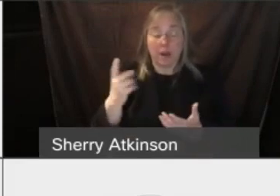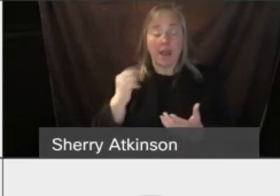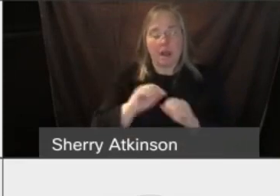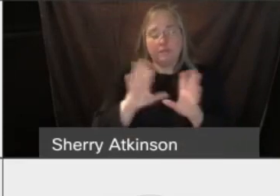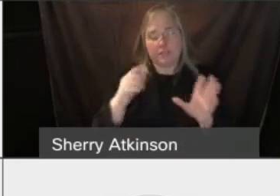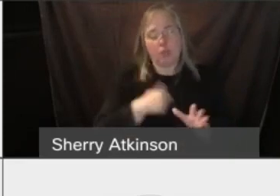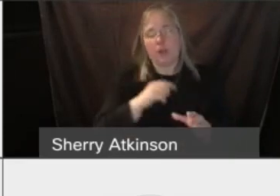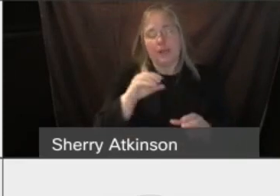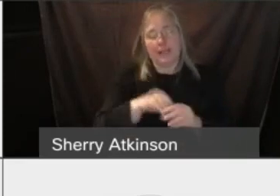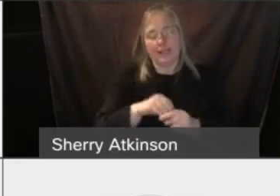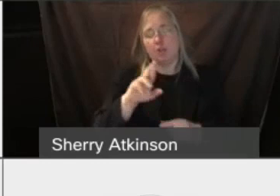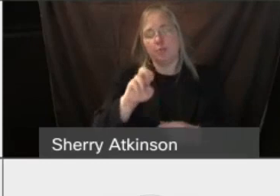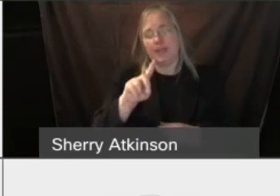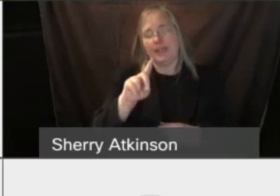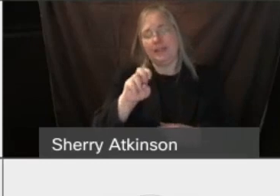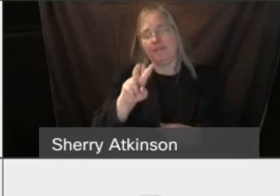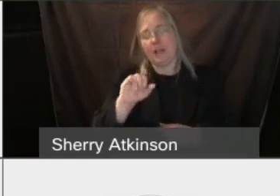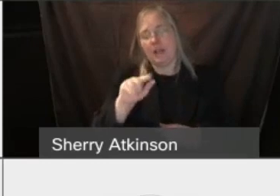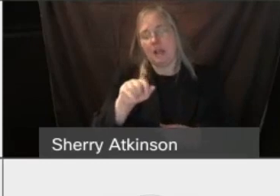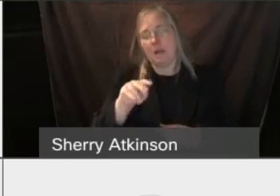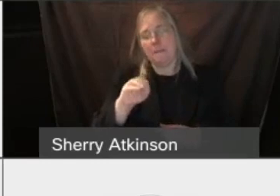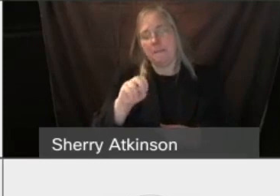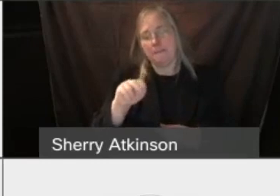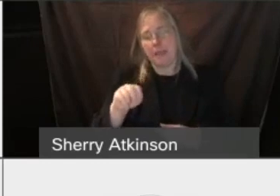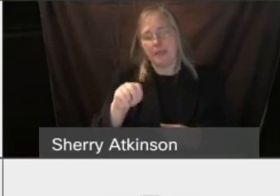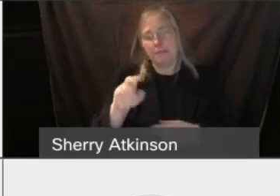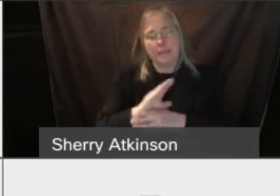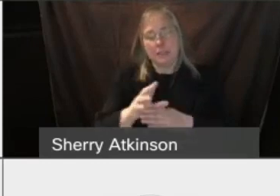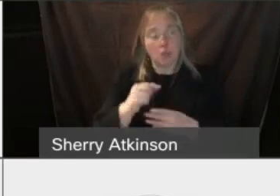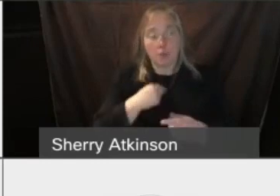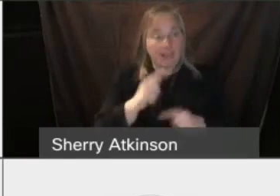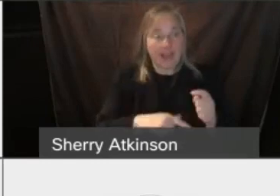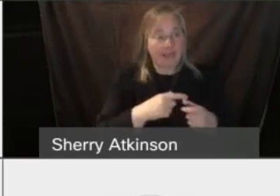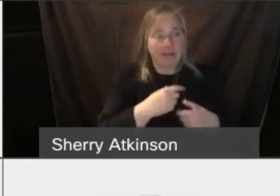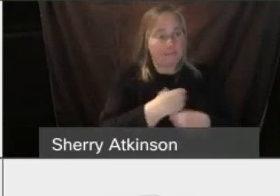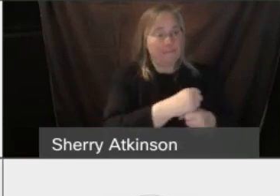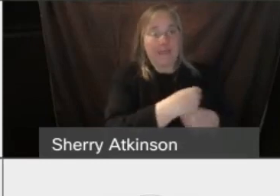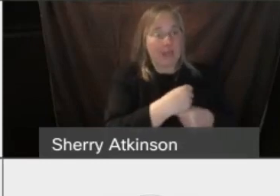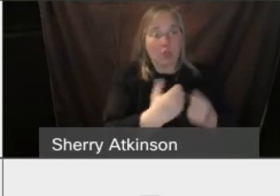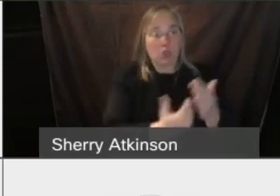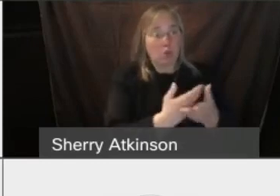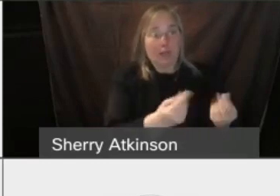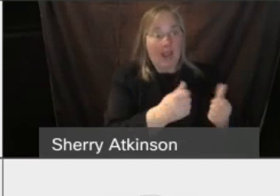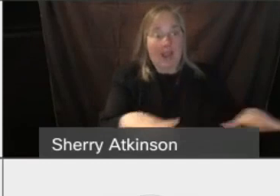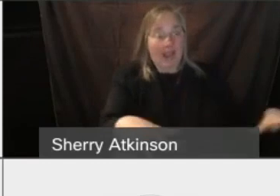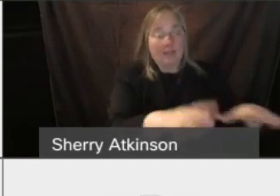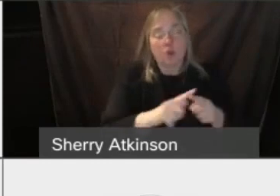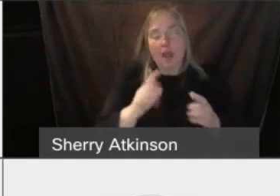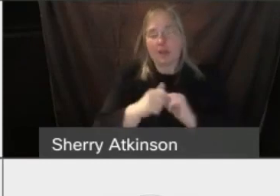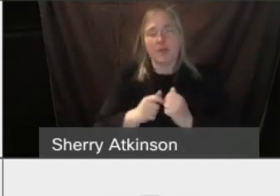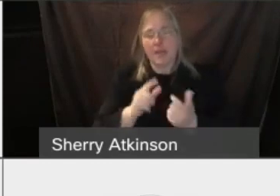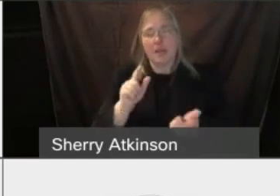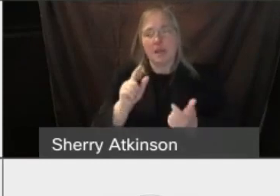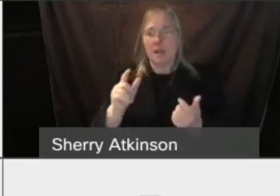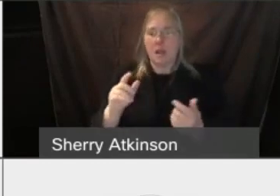so you know, see that we can't manufacture new land, so how do we accommodate that growth that Jeff was talking